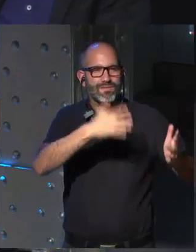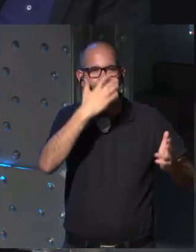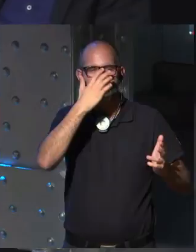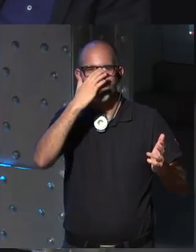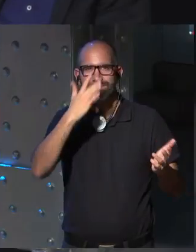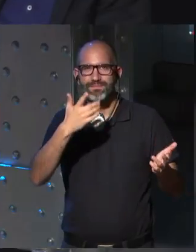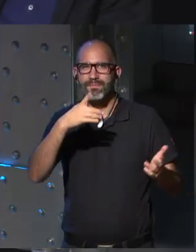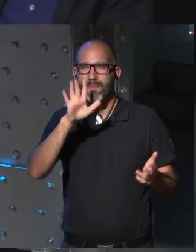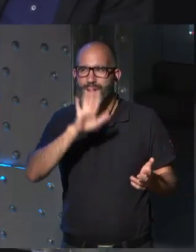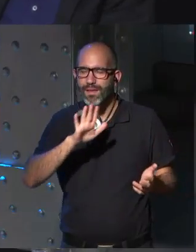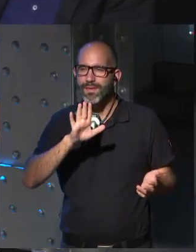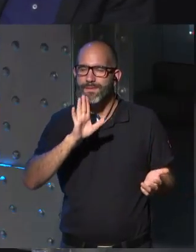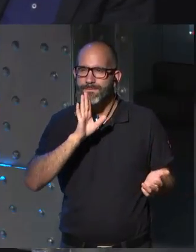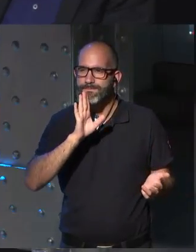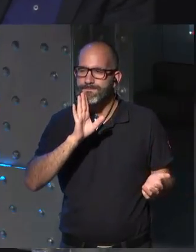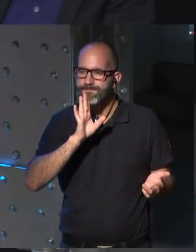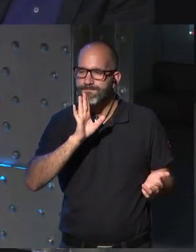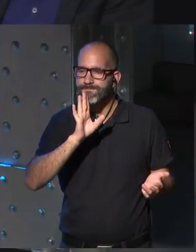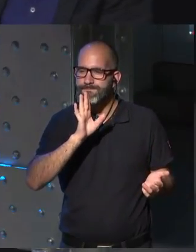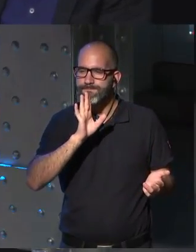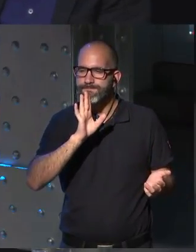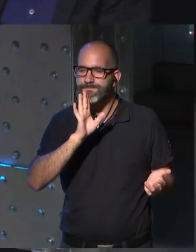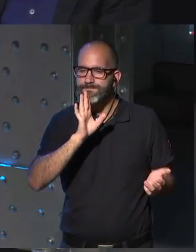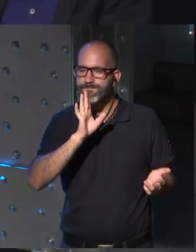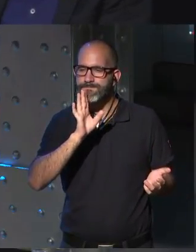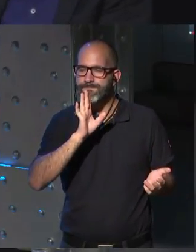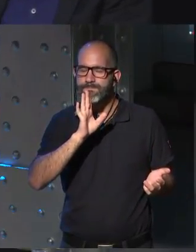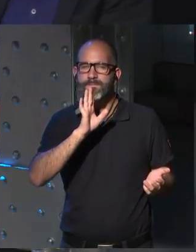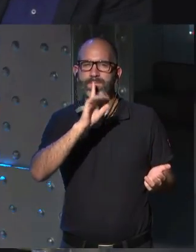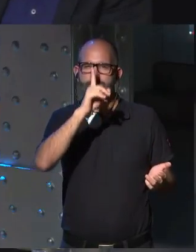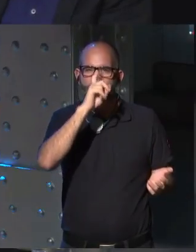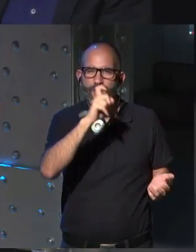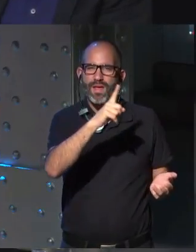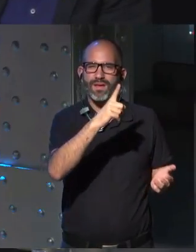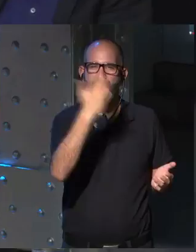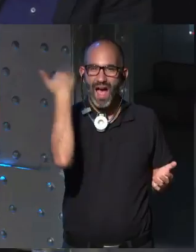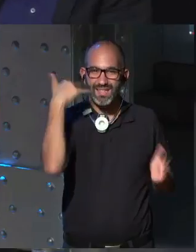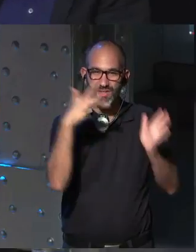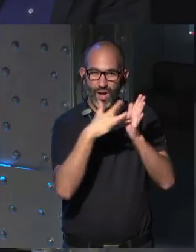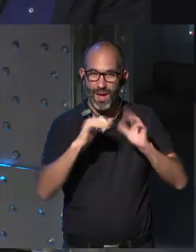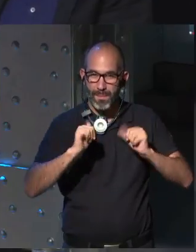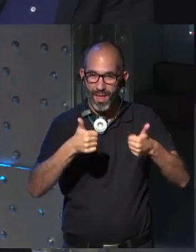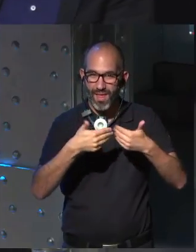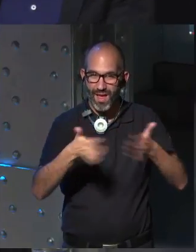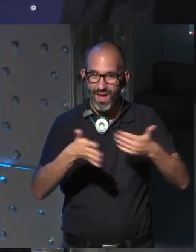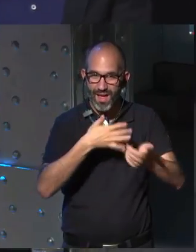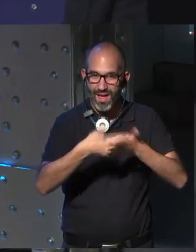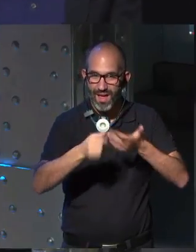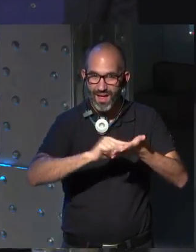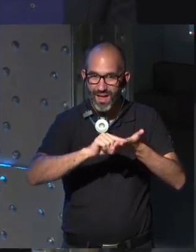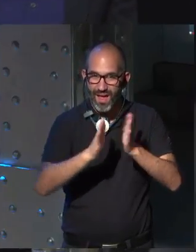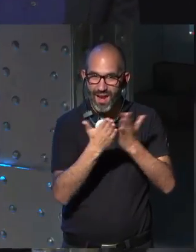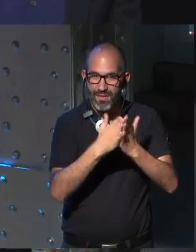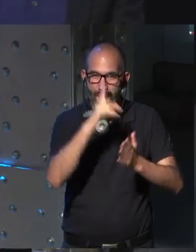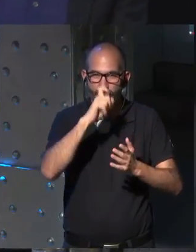time remembered hearing something about how microphones could pick up the sounds of the Big Bang. I remembered hearing something about that. So I looked